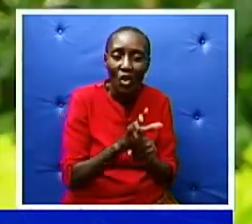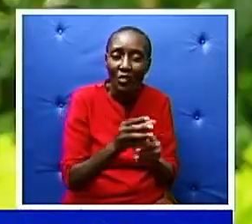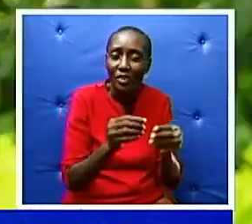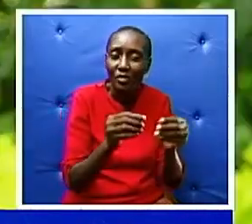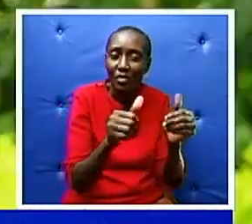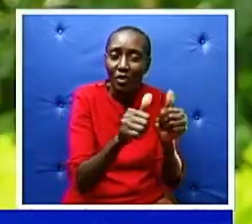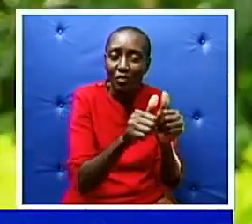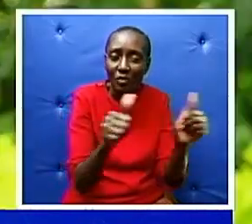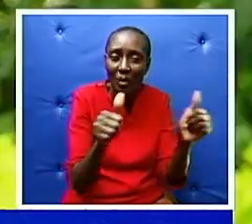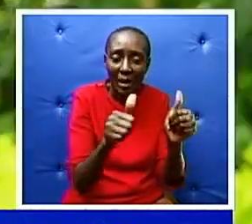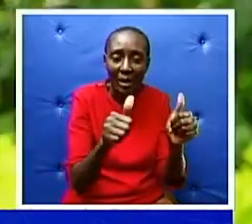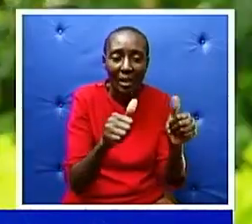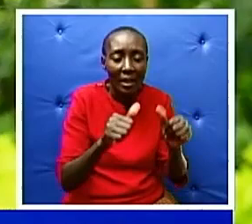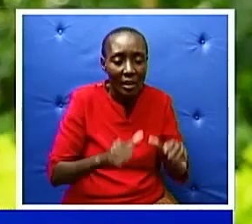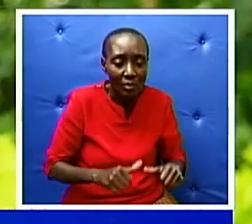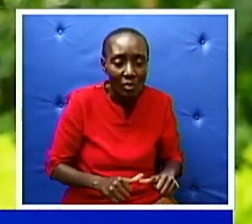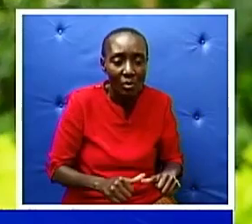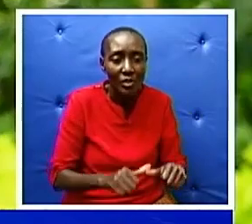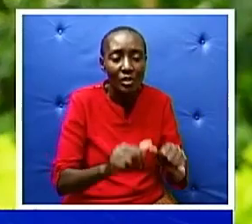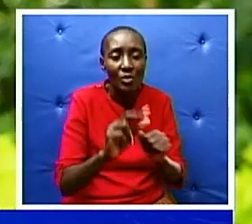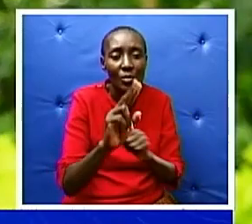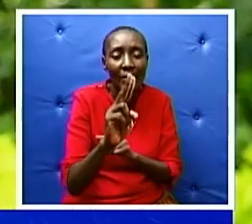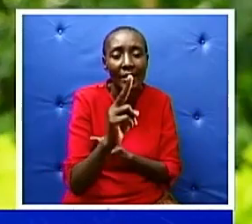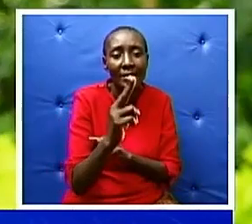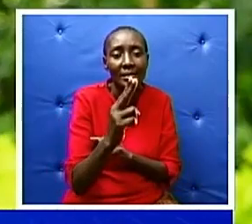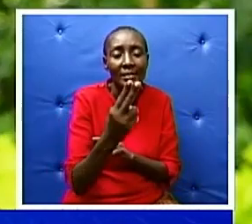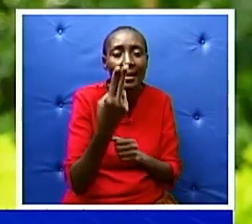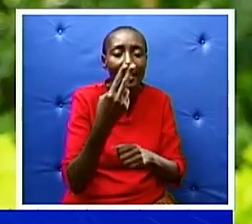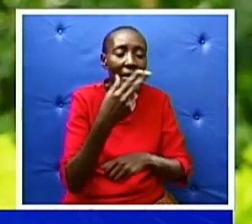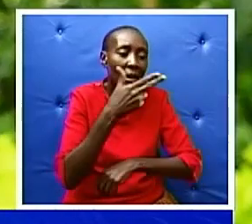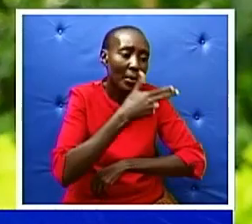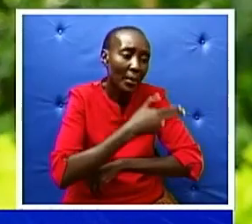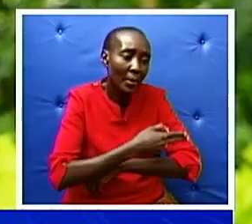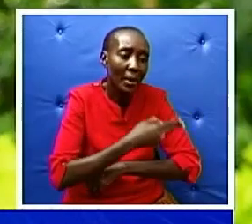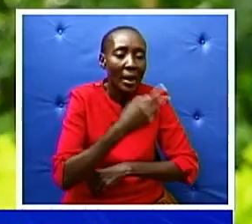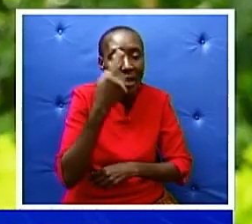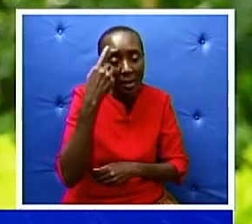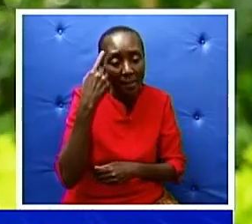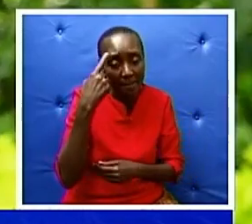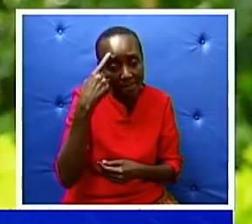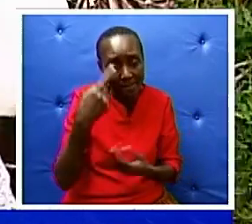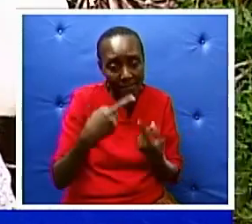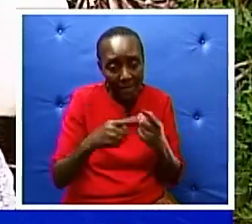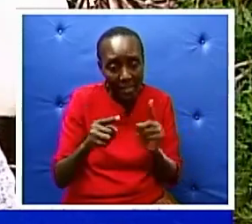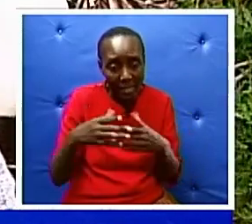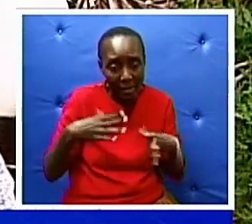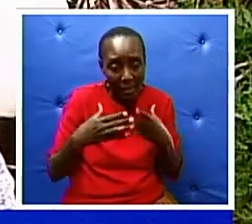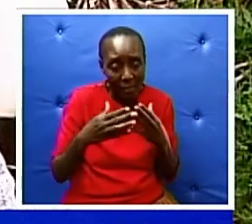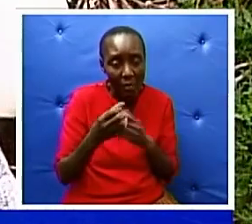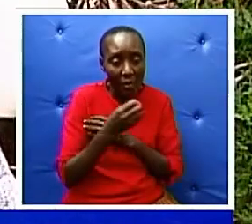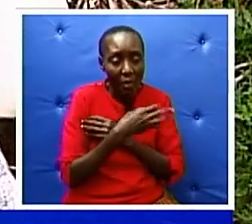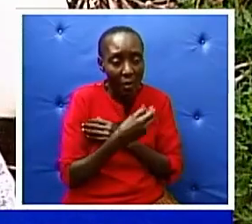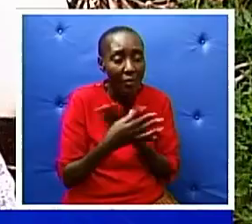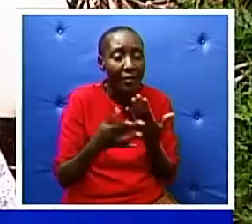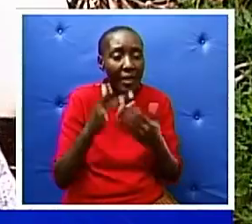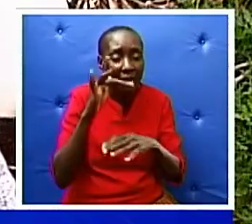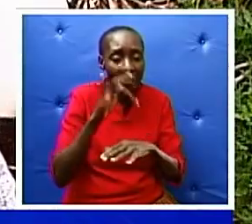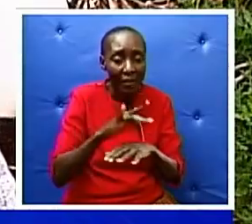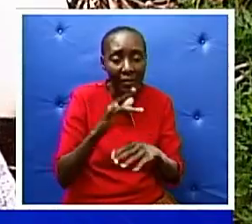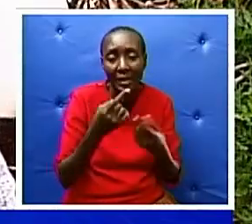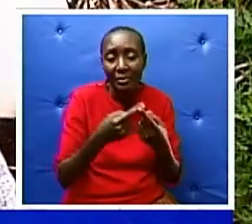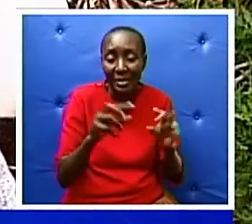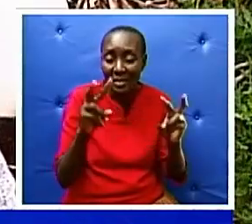a new phase. What we are afraid of is maybe the side effects, and since we haven't researched much about it, then we could take